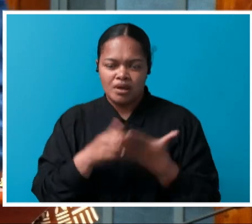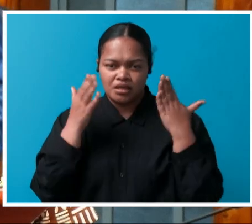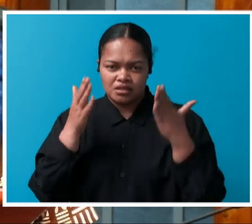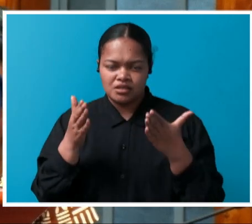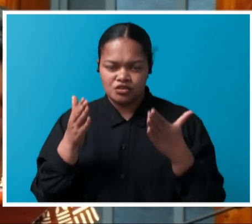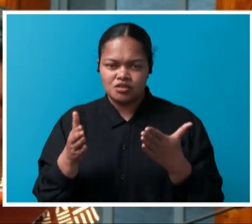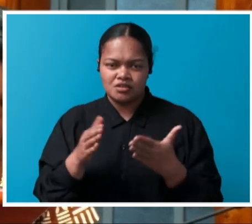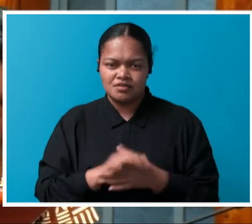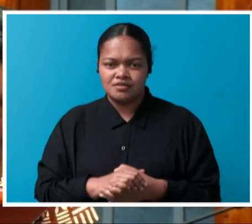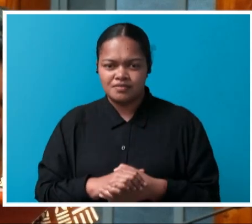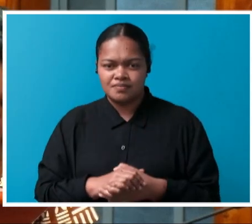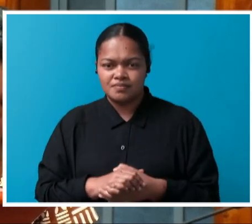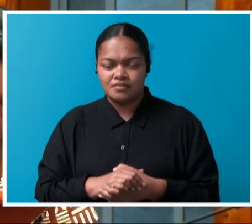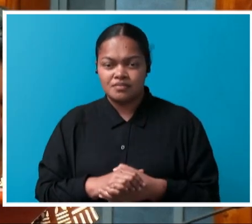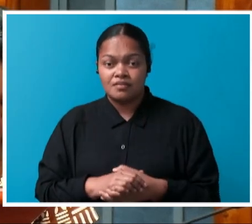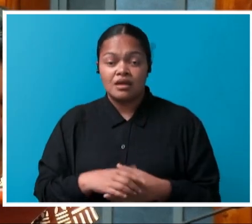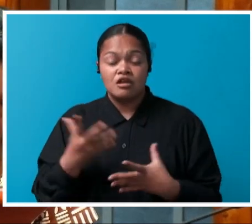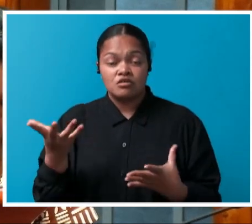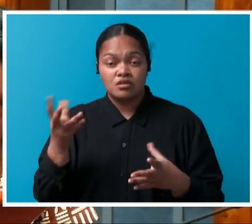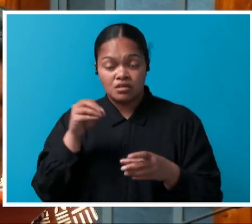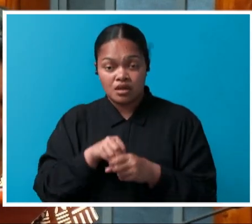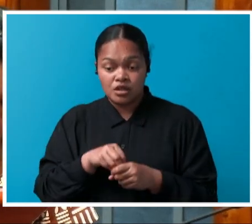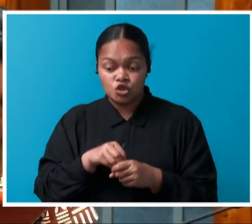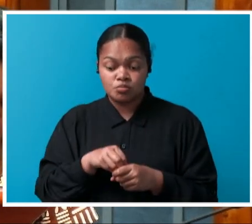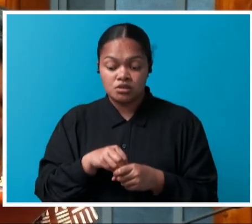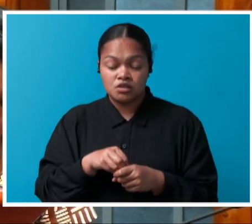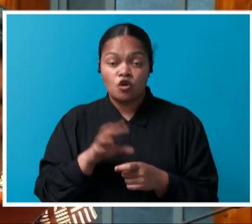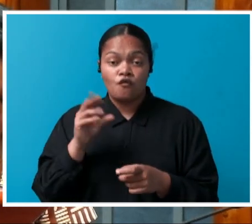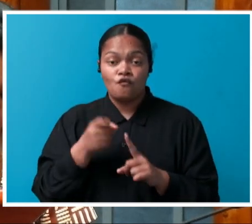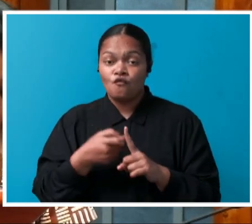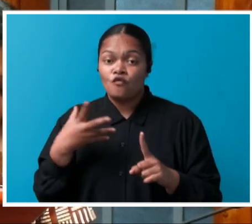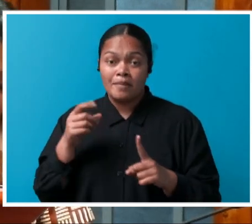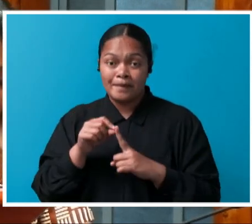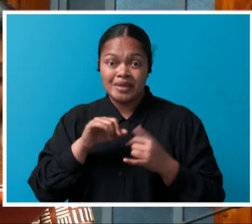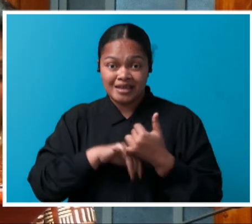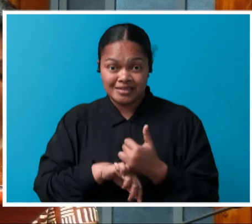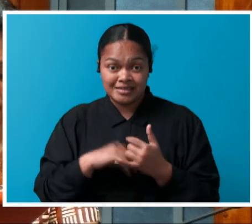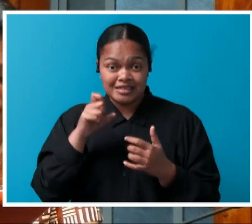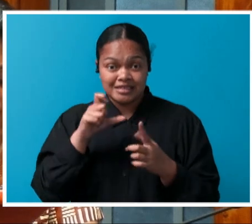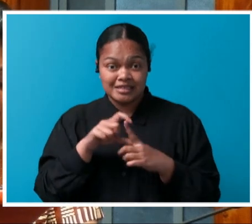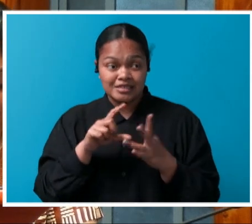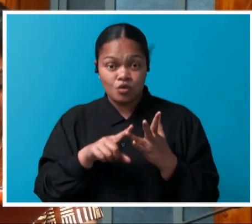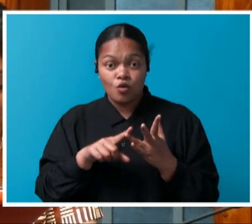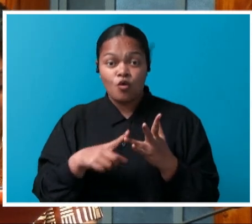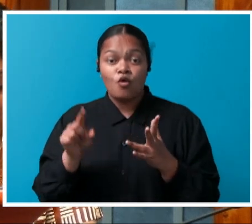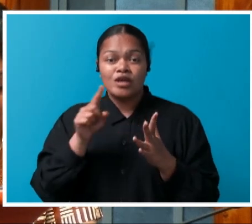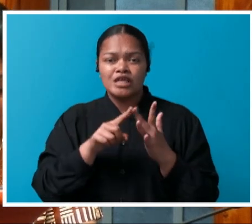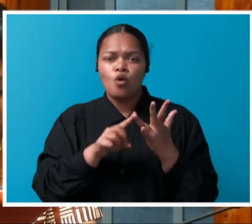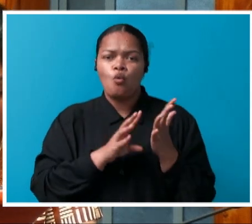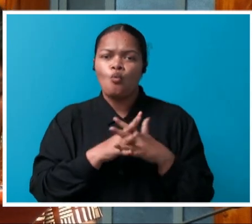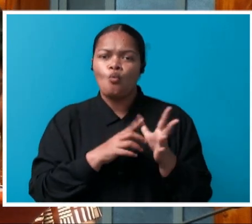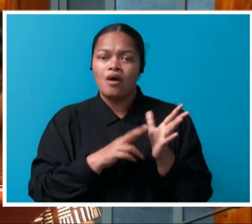substance. With the re-engagement of a former PS and former Director of CDU, Mr. Ioane Ponipatiko,